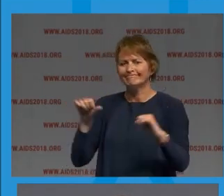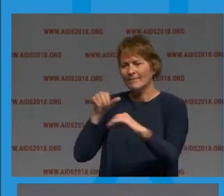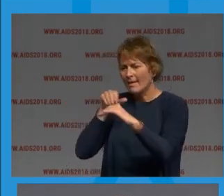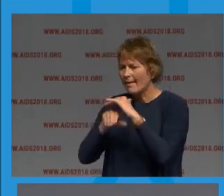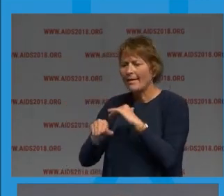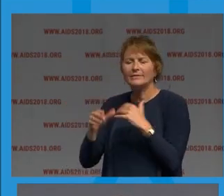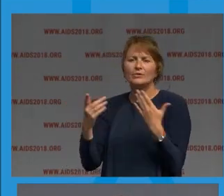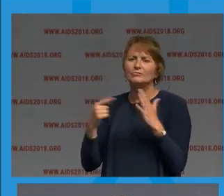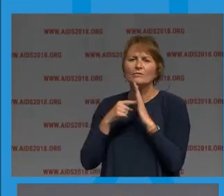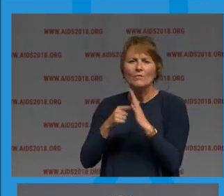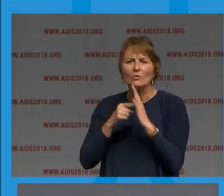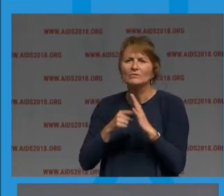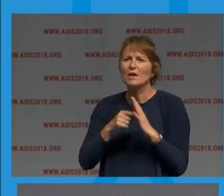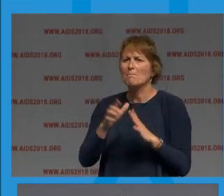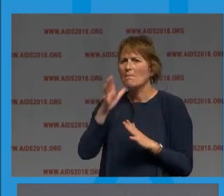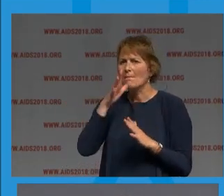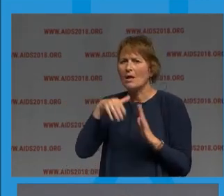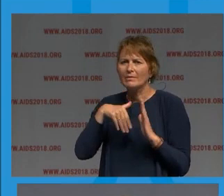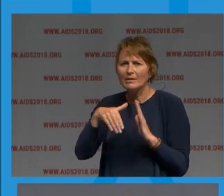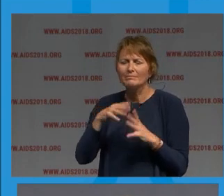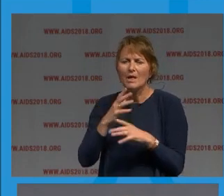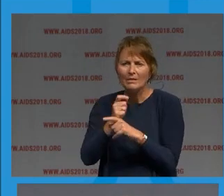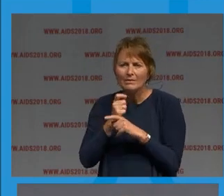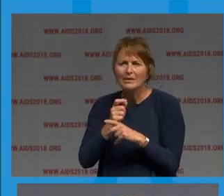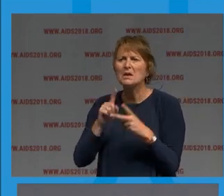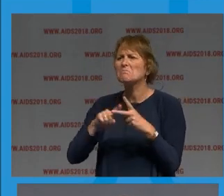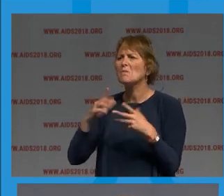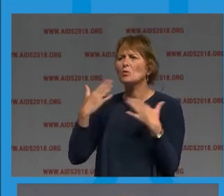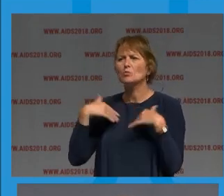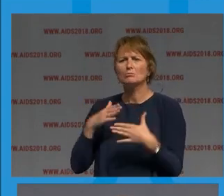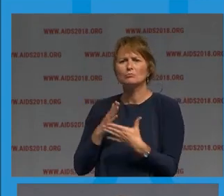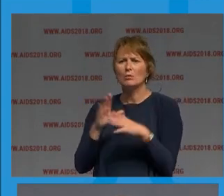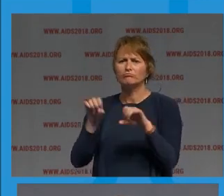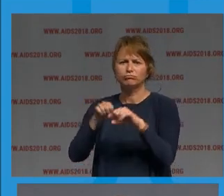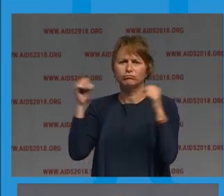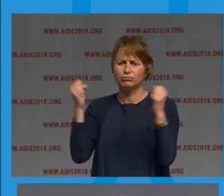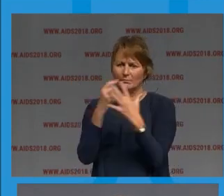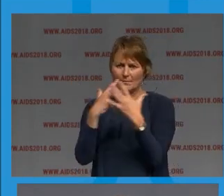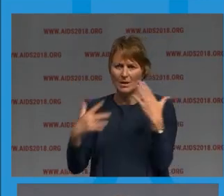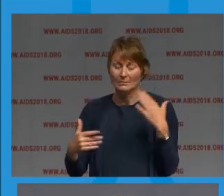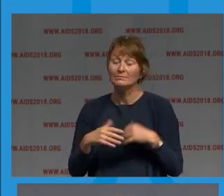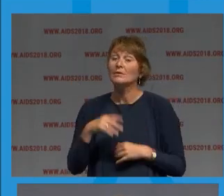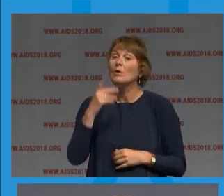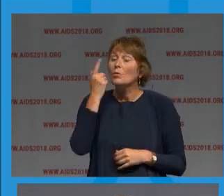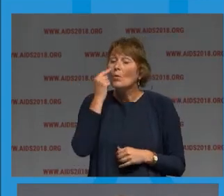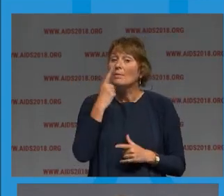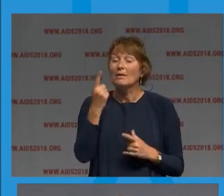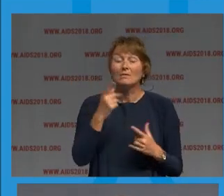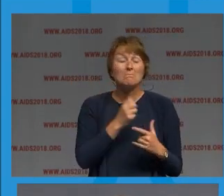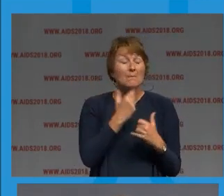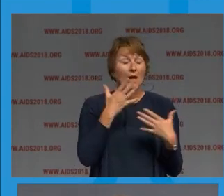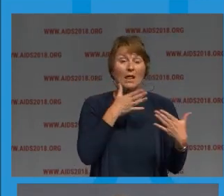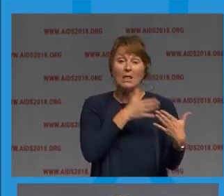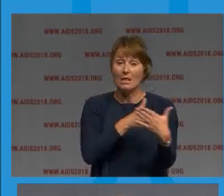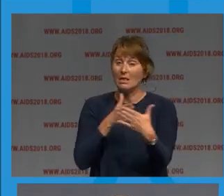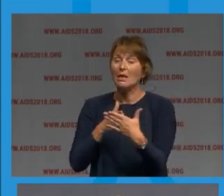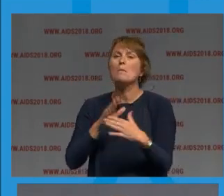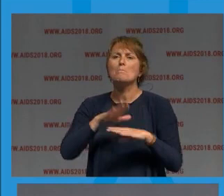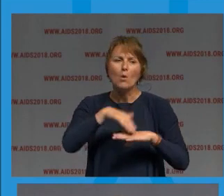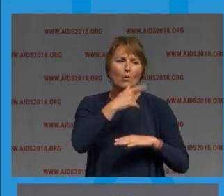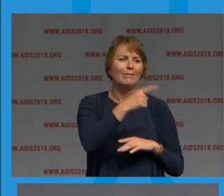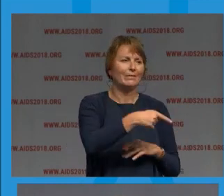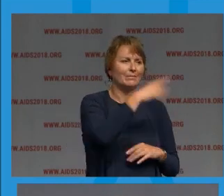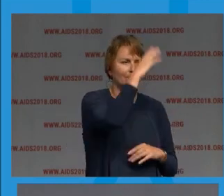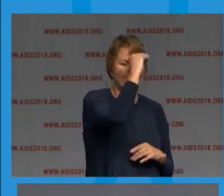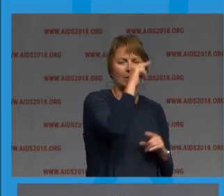maternal health care and other human rights violations. Women face greater barriers than men to